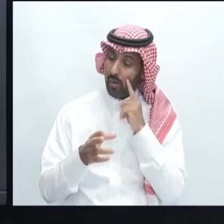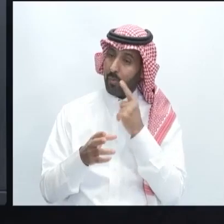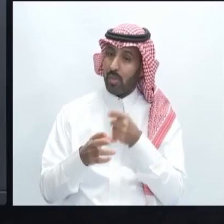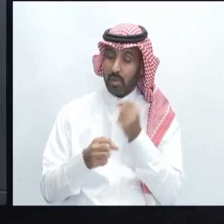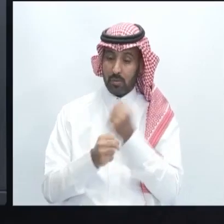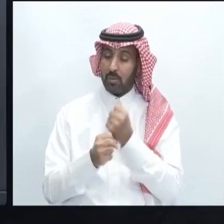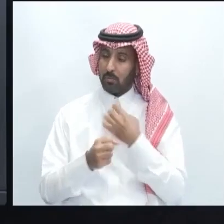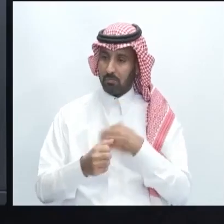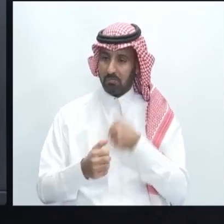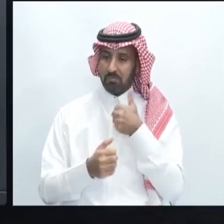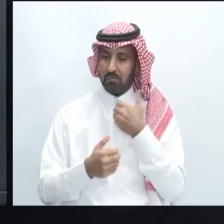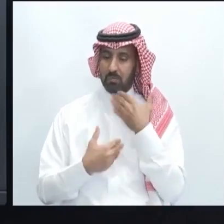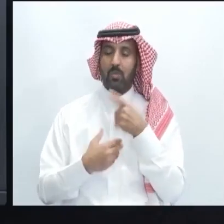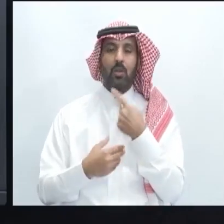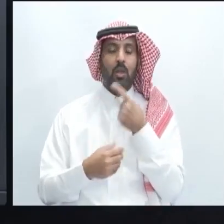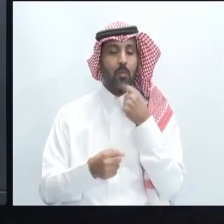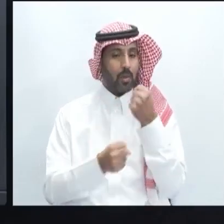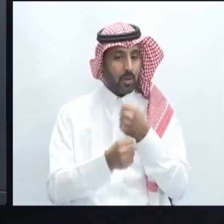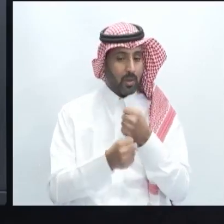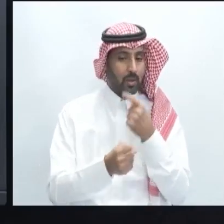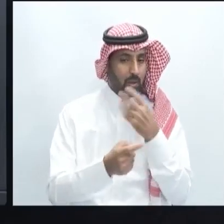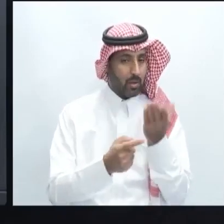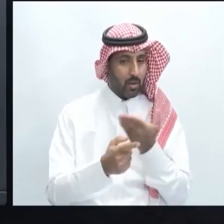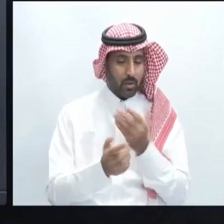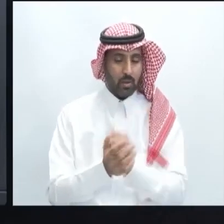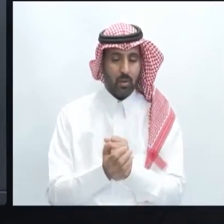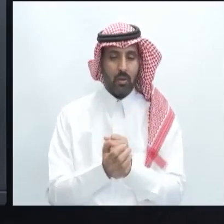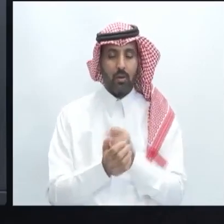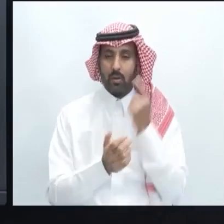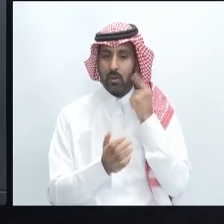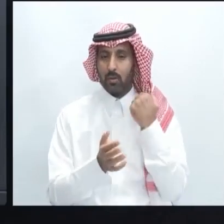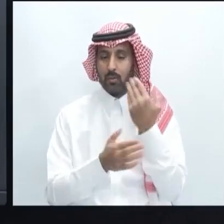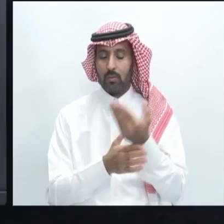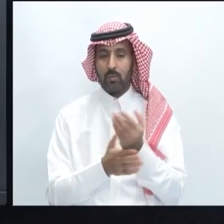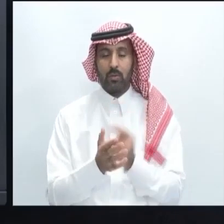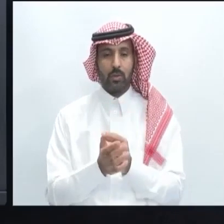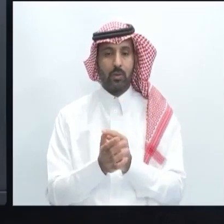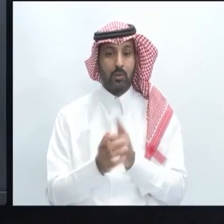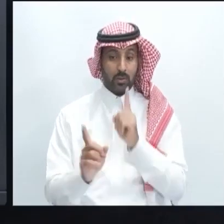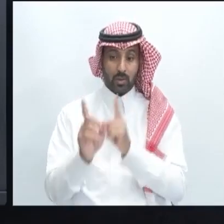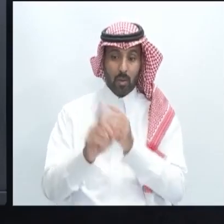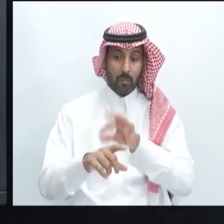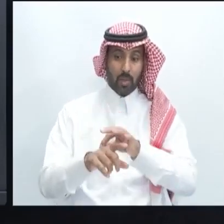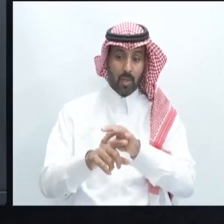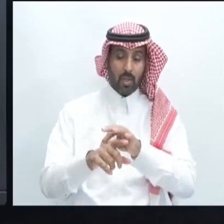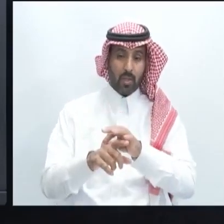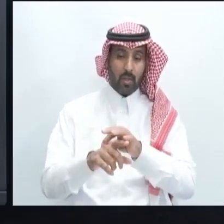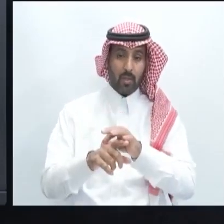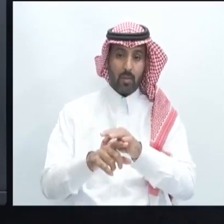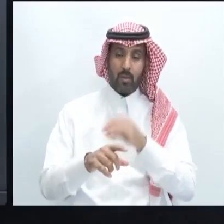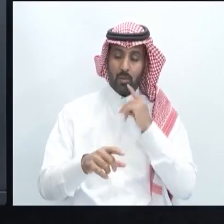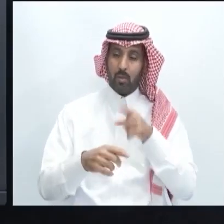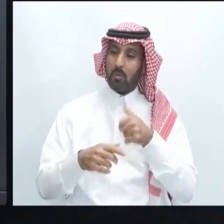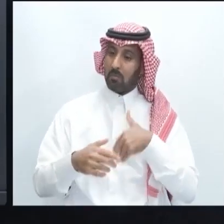remember, it's about jobs. So we're talking about, we listen to some people and their